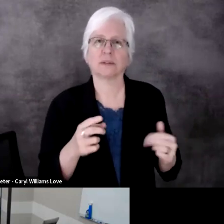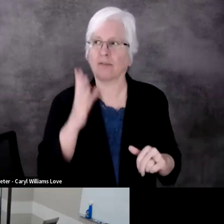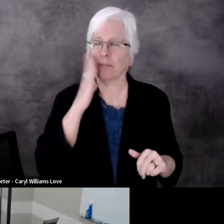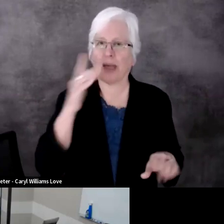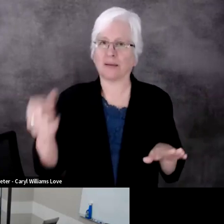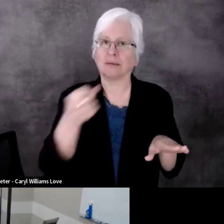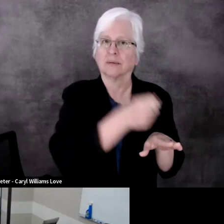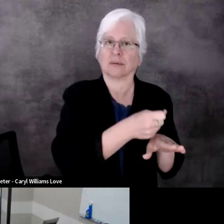to.